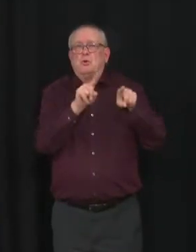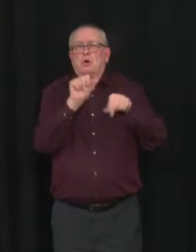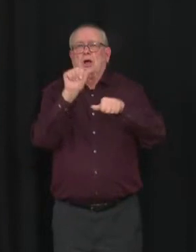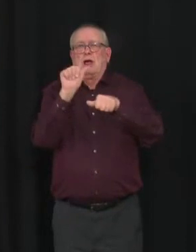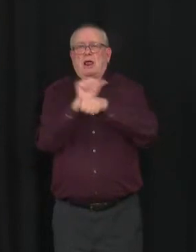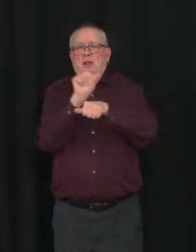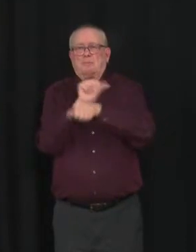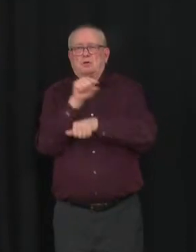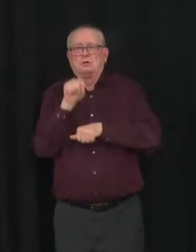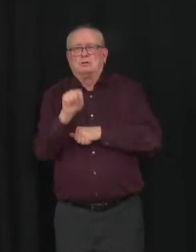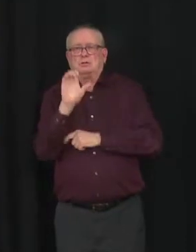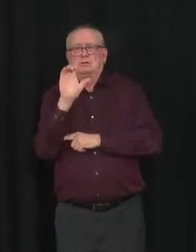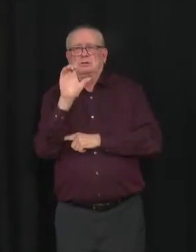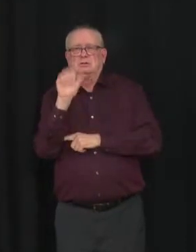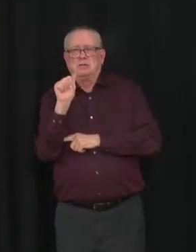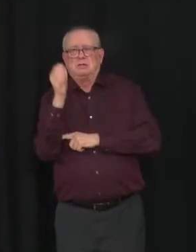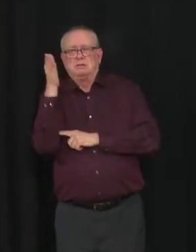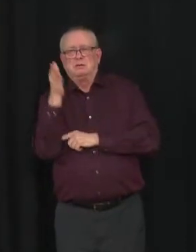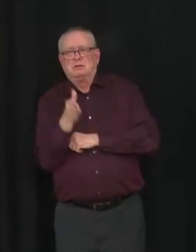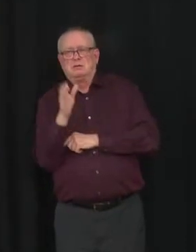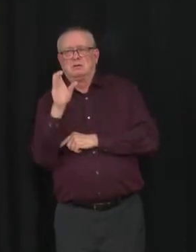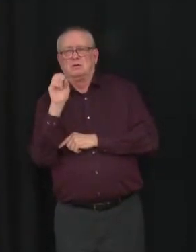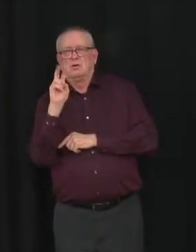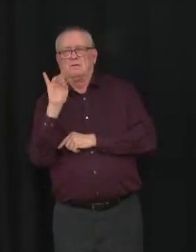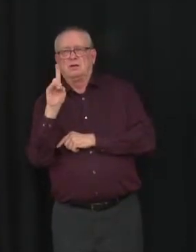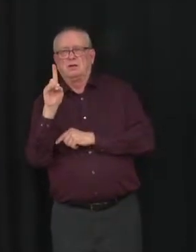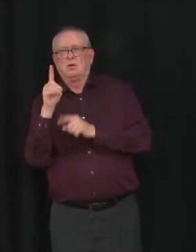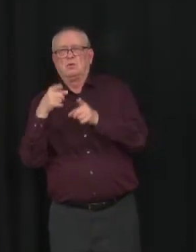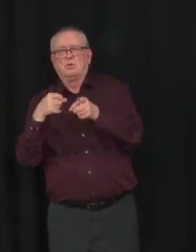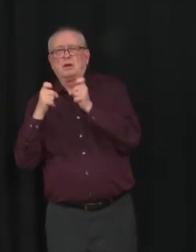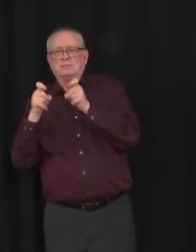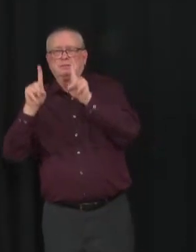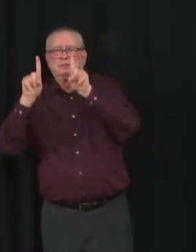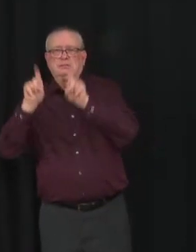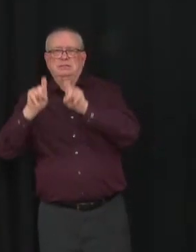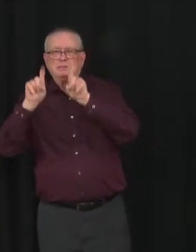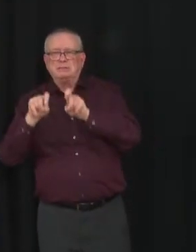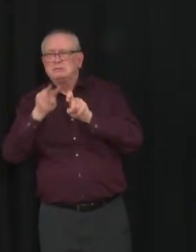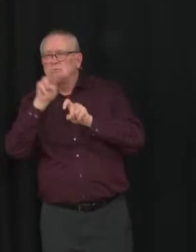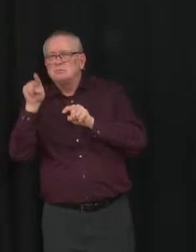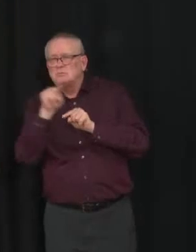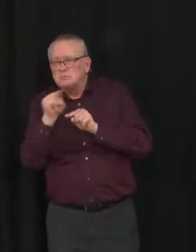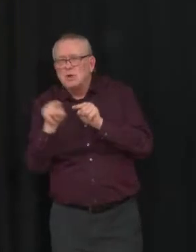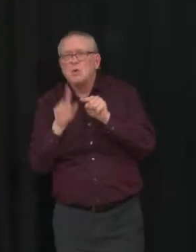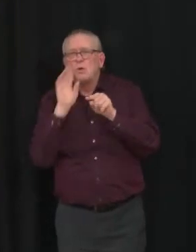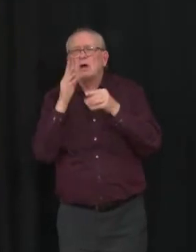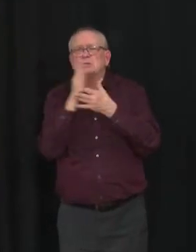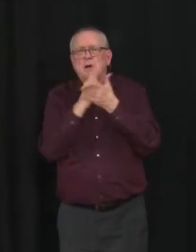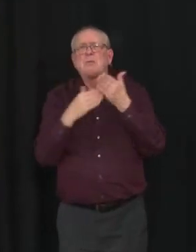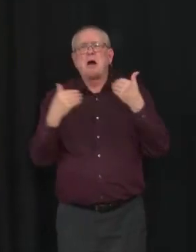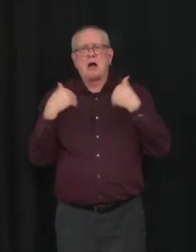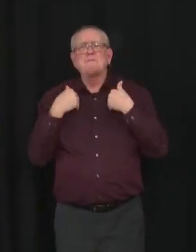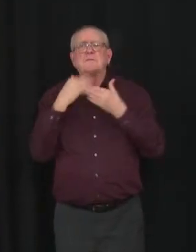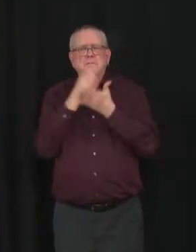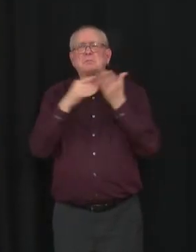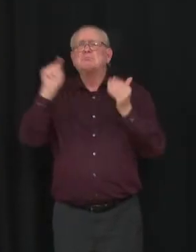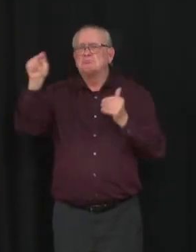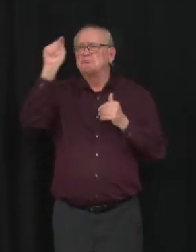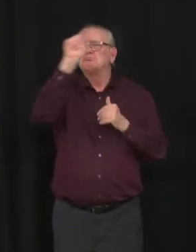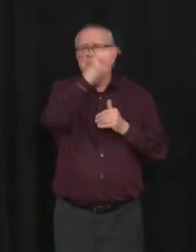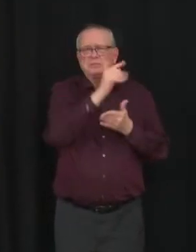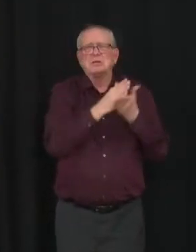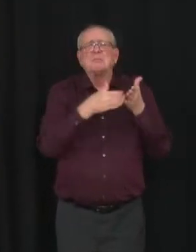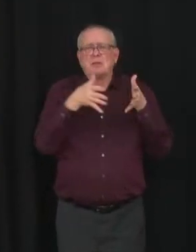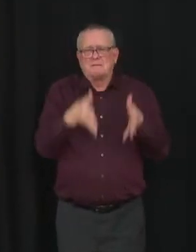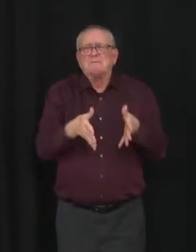alberta.ca/COVID rapid tests to find the location nearest you, as many locations still have supply available. Rapid tests can be used